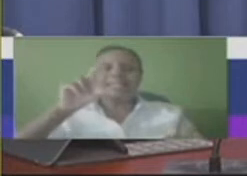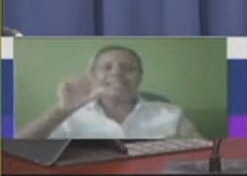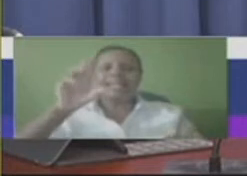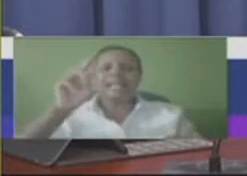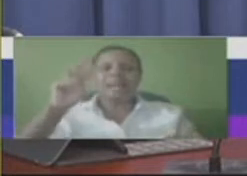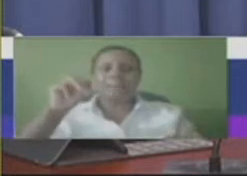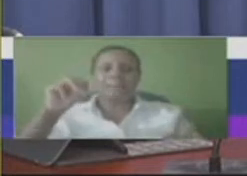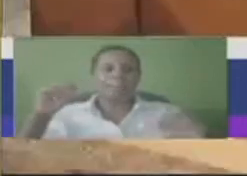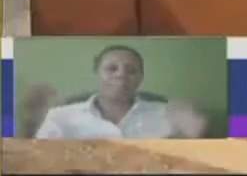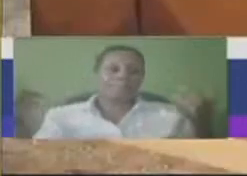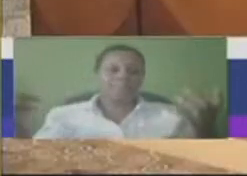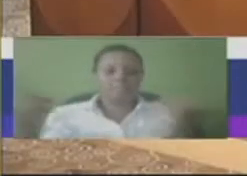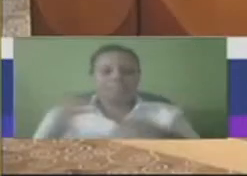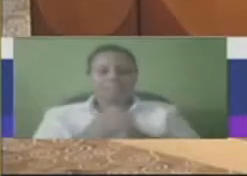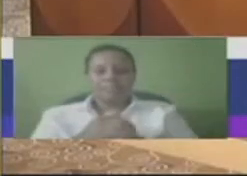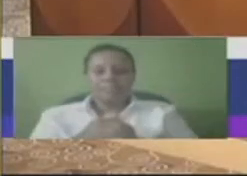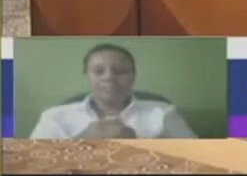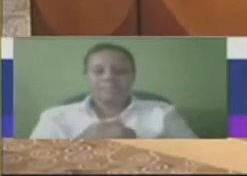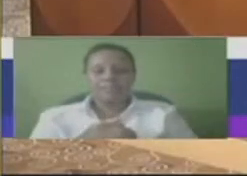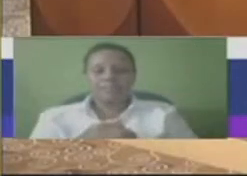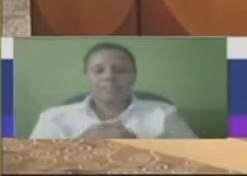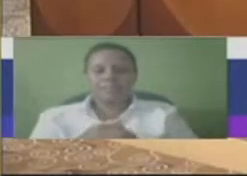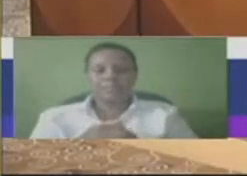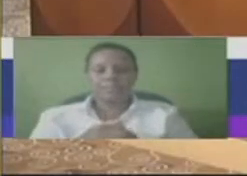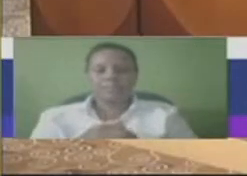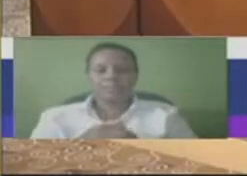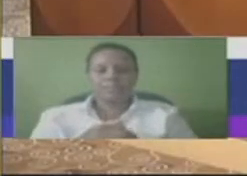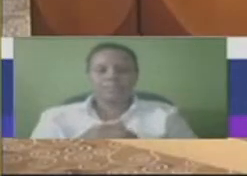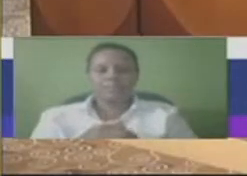Yes, I should advise that and